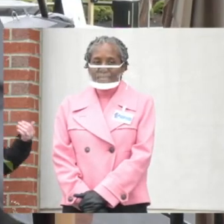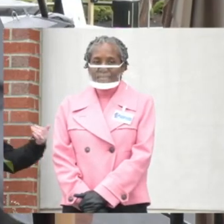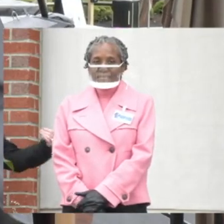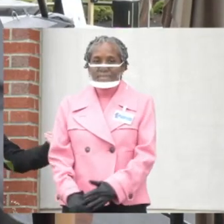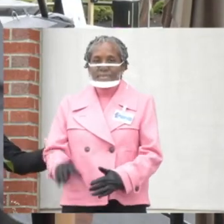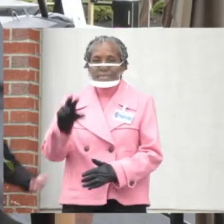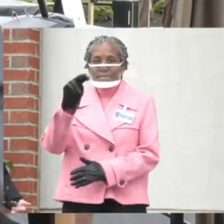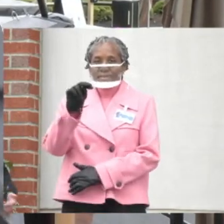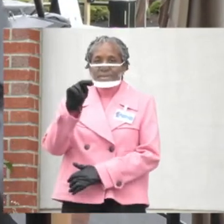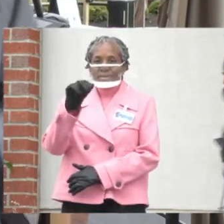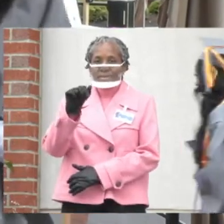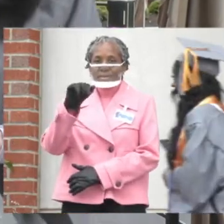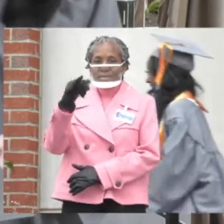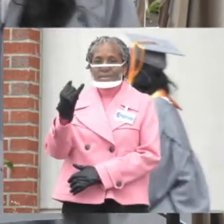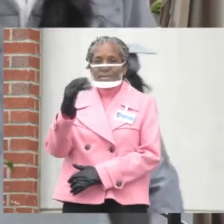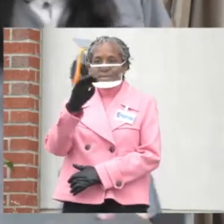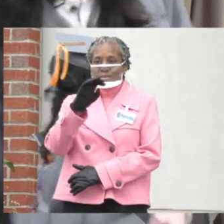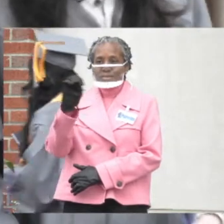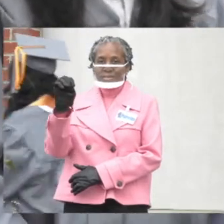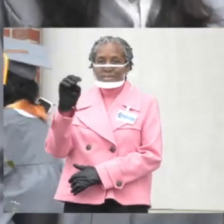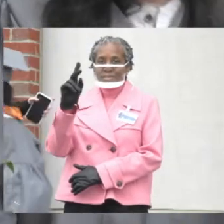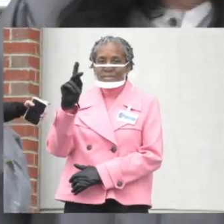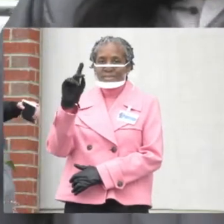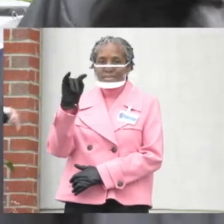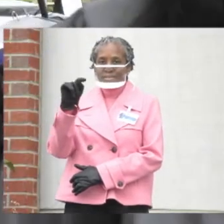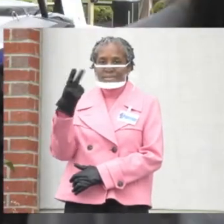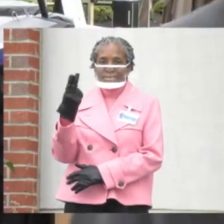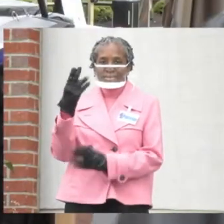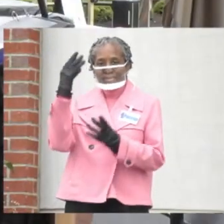LaJay Key, Cosmetology.